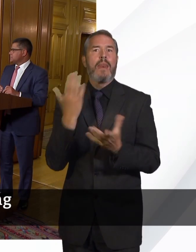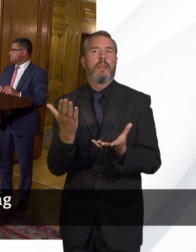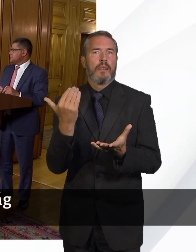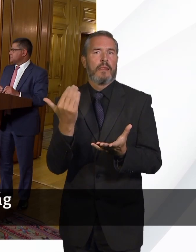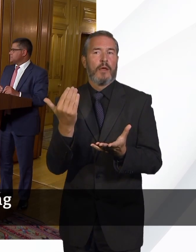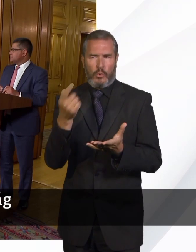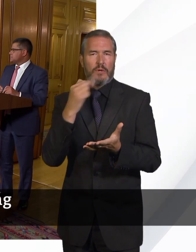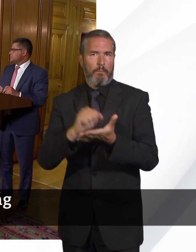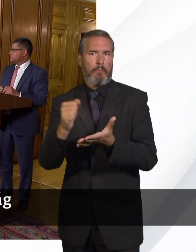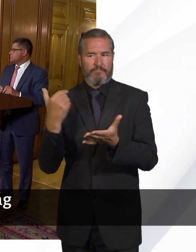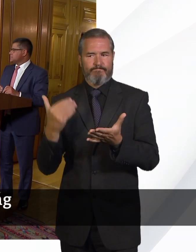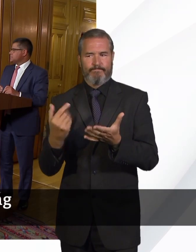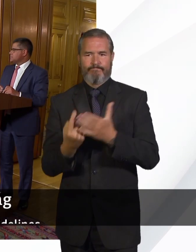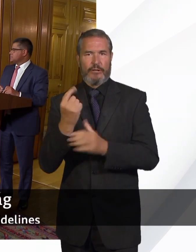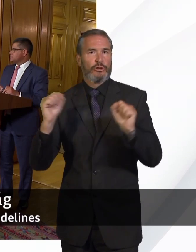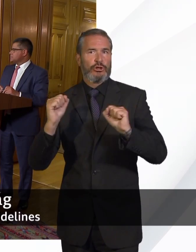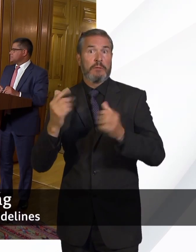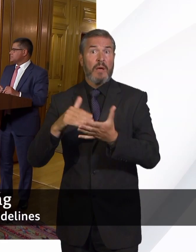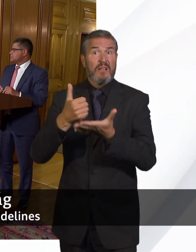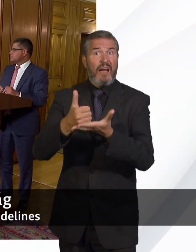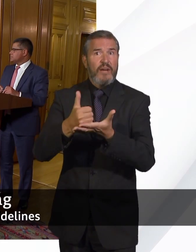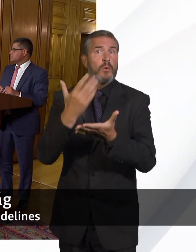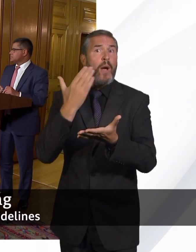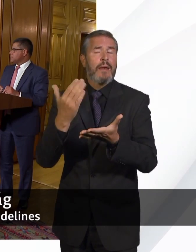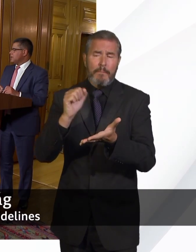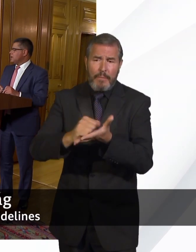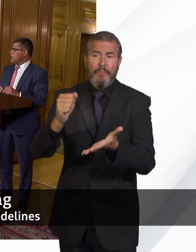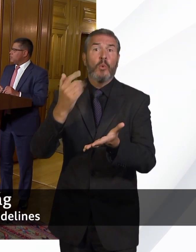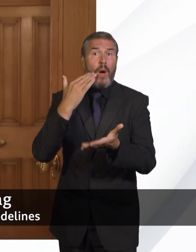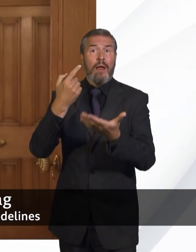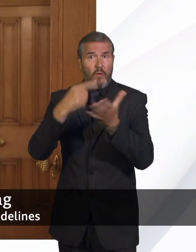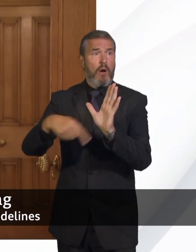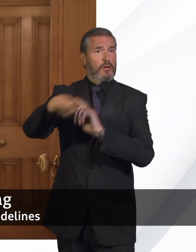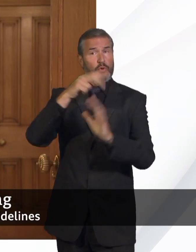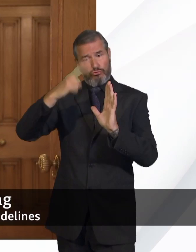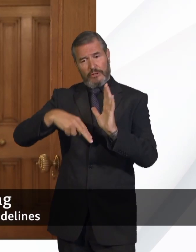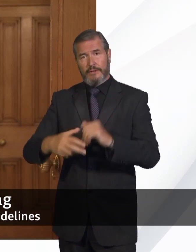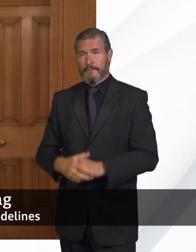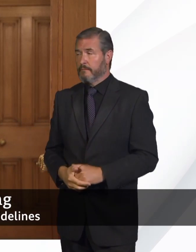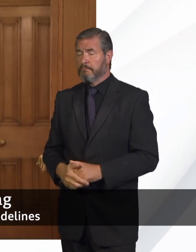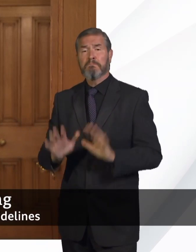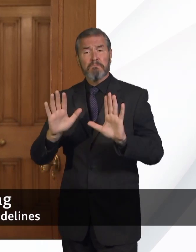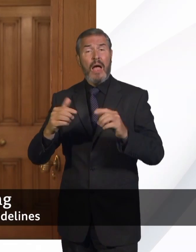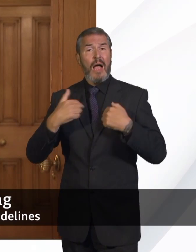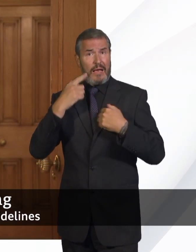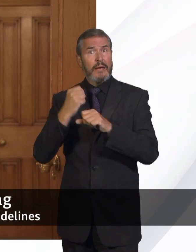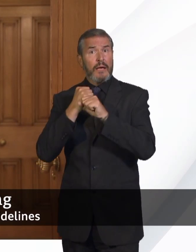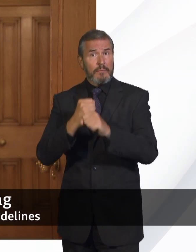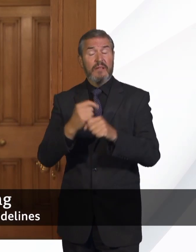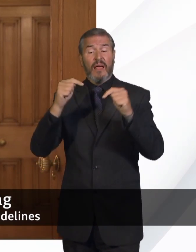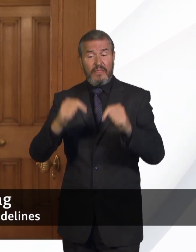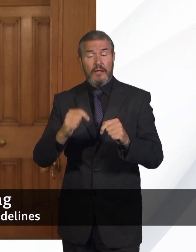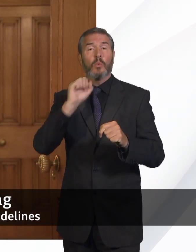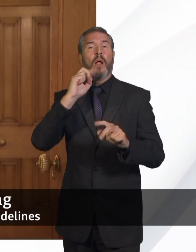to publish the advice. It hasn't yet been published. When will it be published? What I will give you a commitment is that we will keep this under